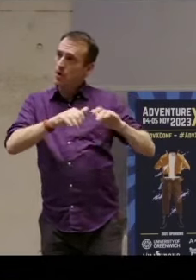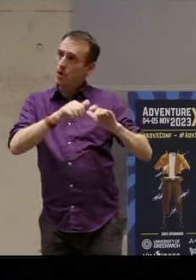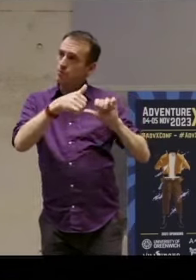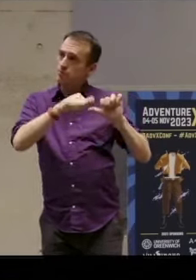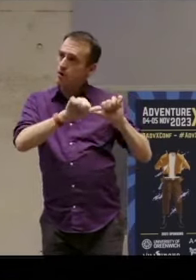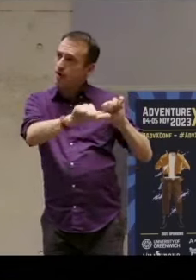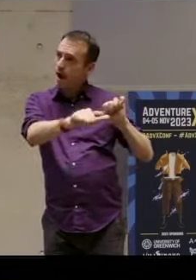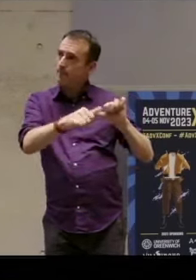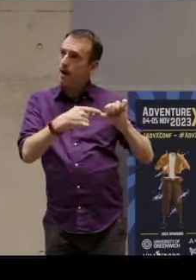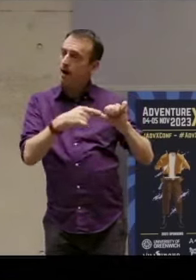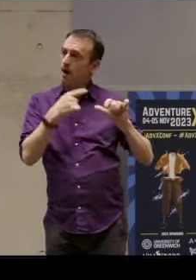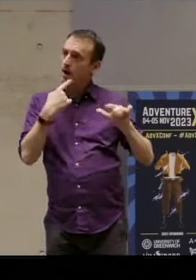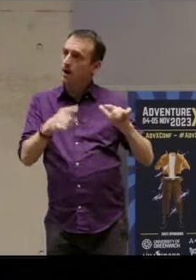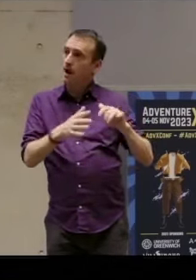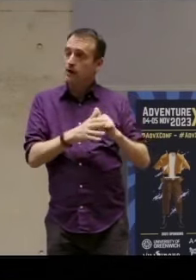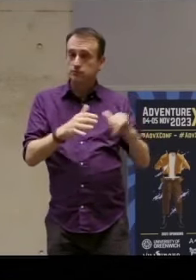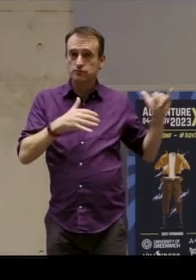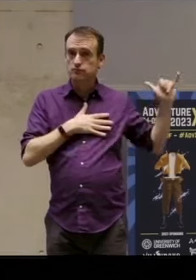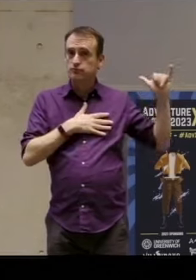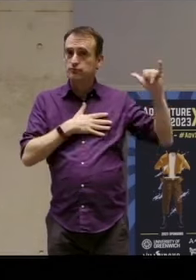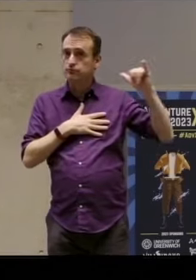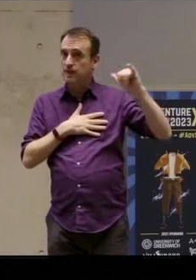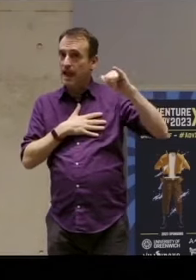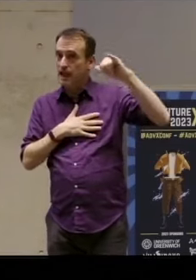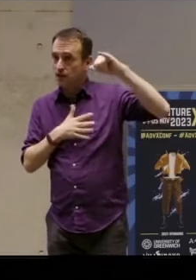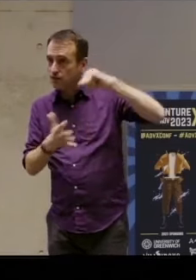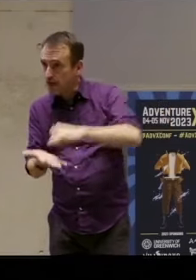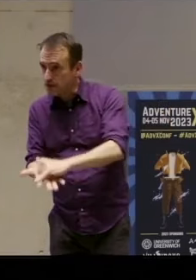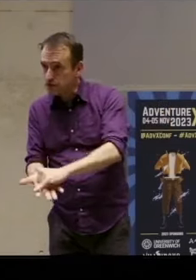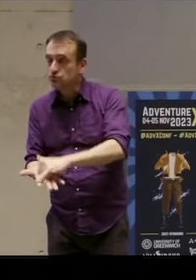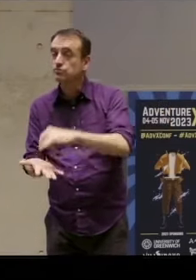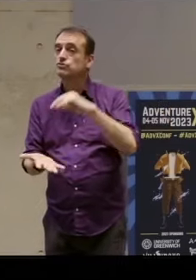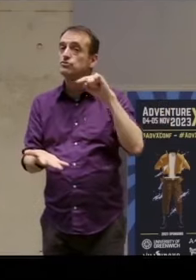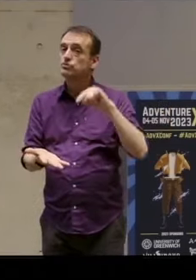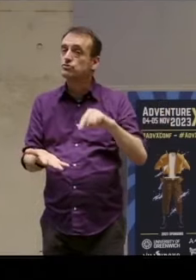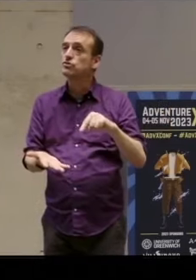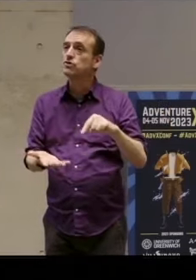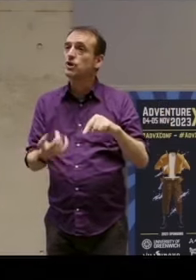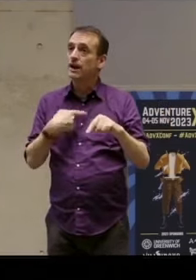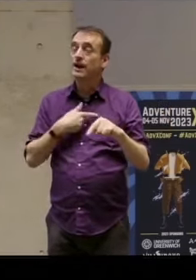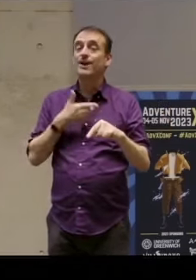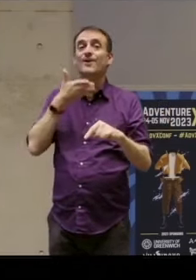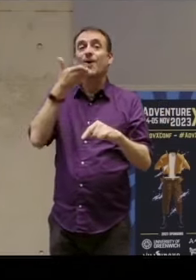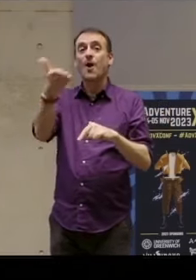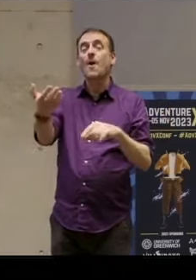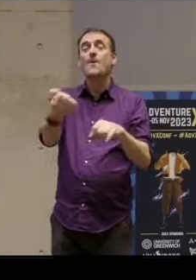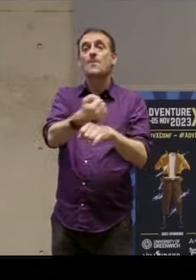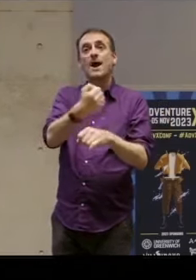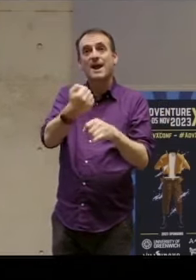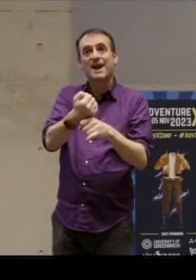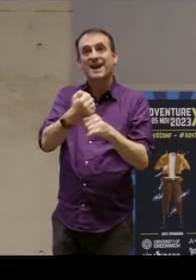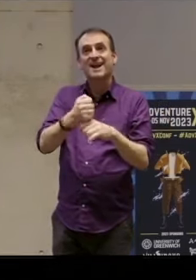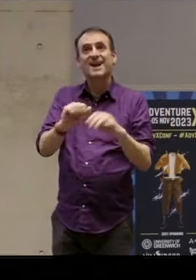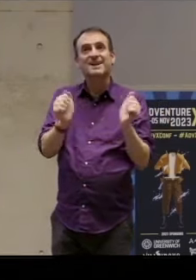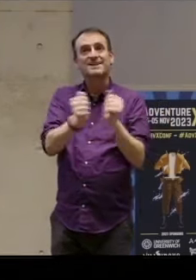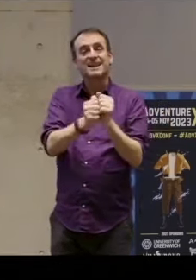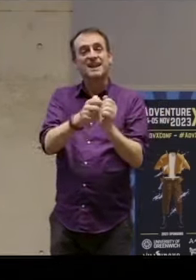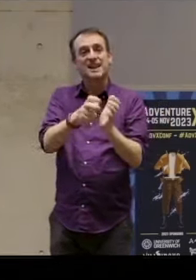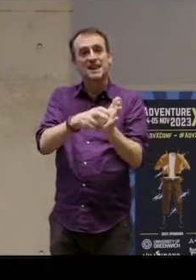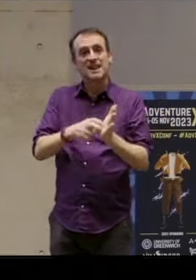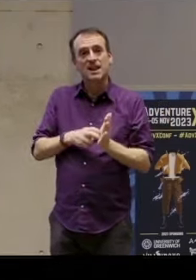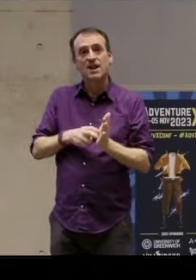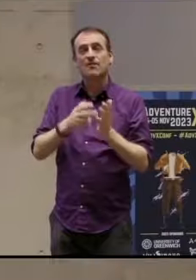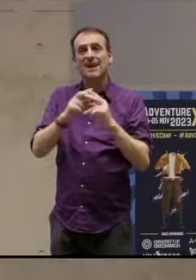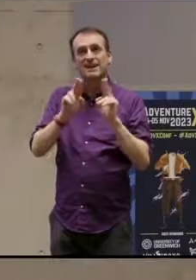crashes on a journey to make a deal with the legendary game publisher firm Synopsis.